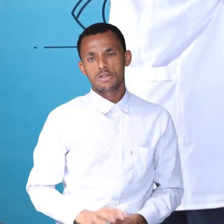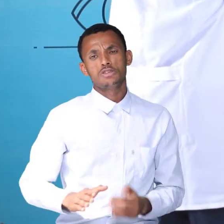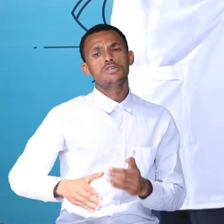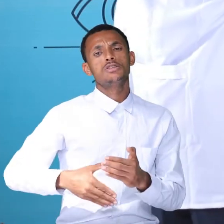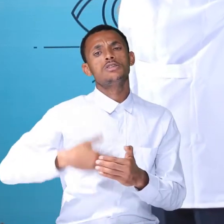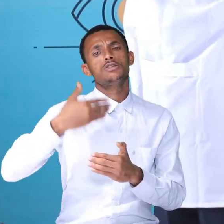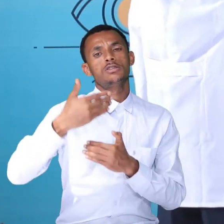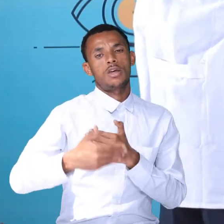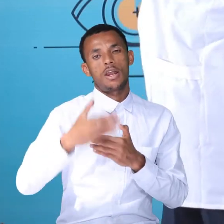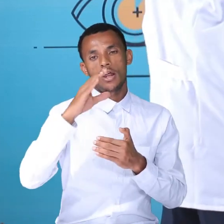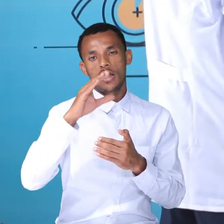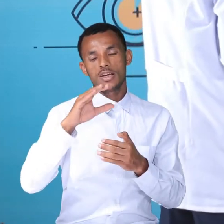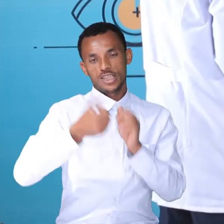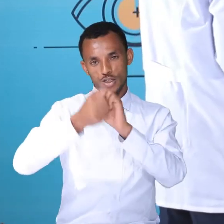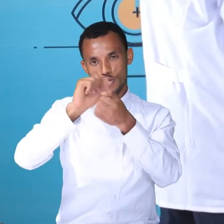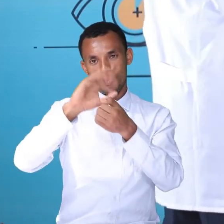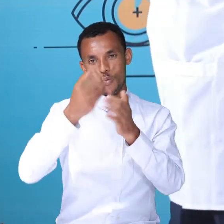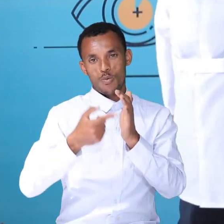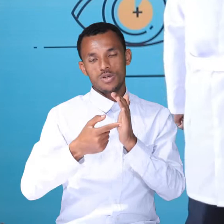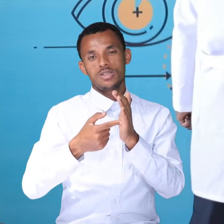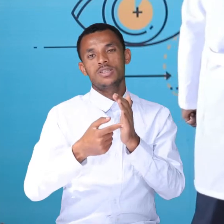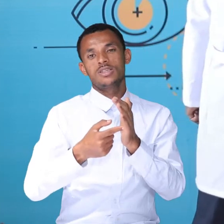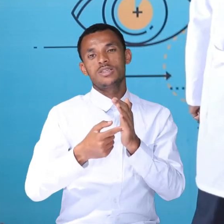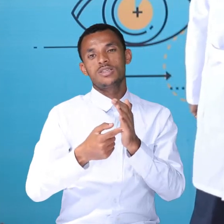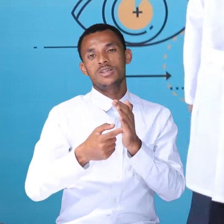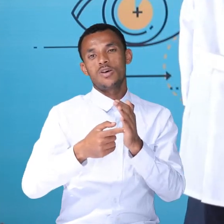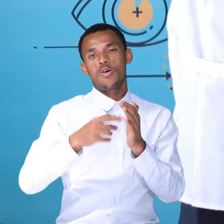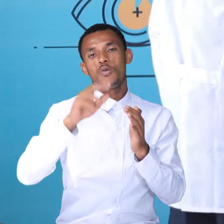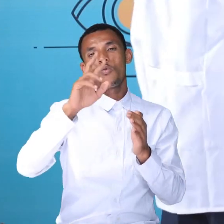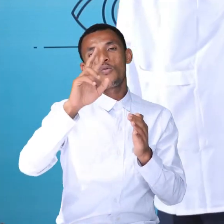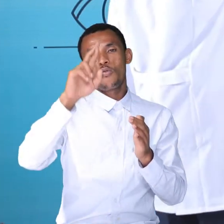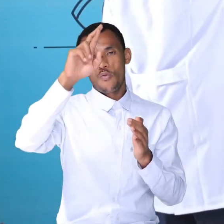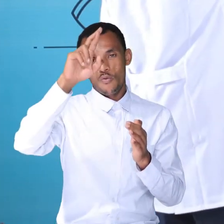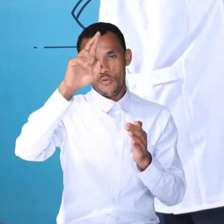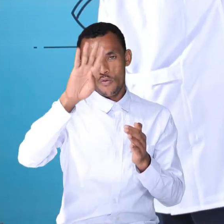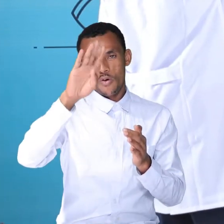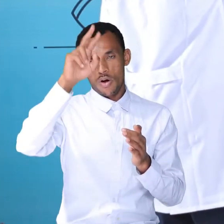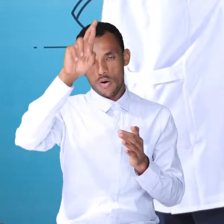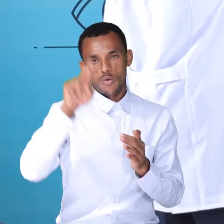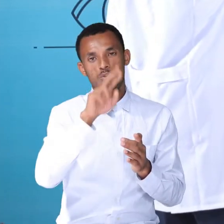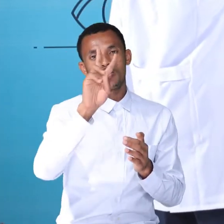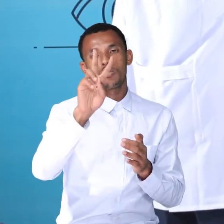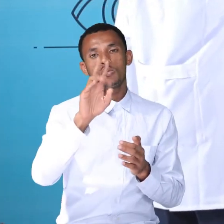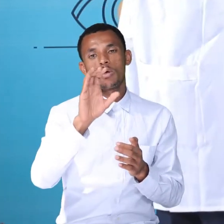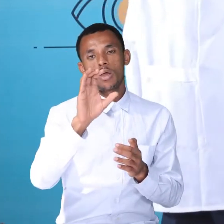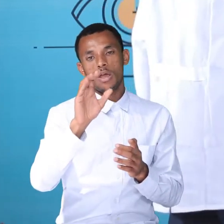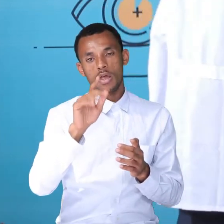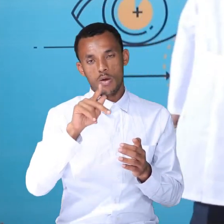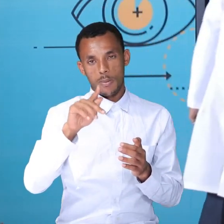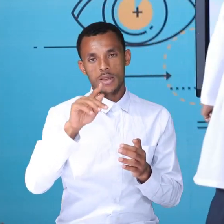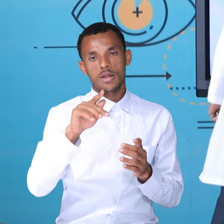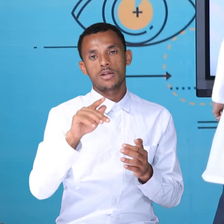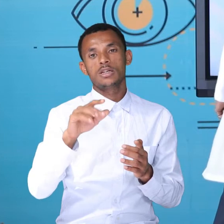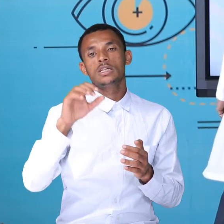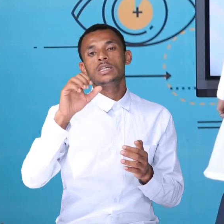Then and changed its course and sailed for 2 kilometers in the direction of 45 degrees southeast.